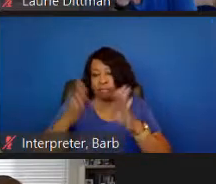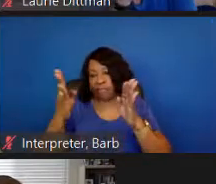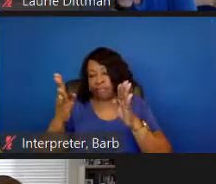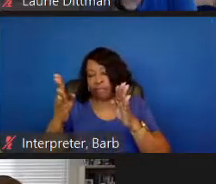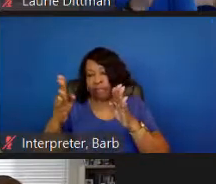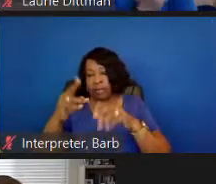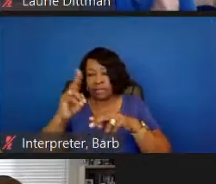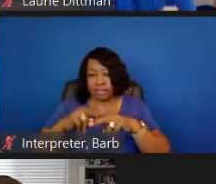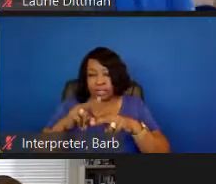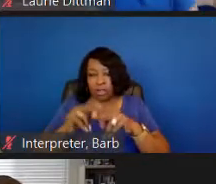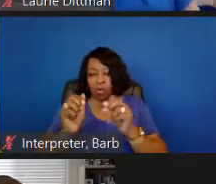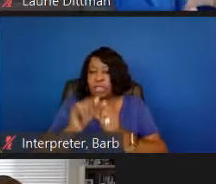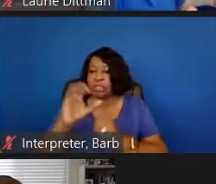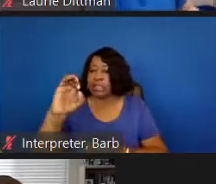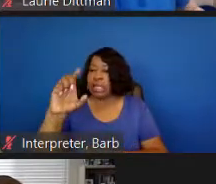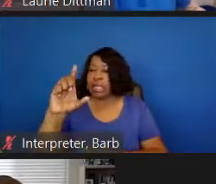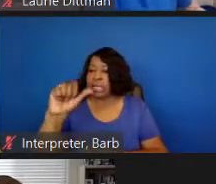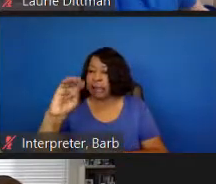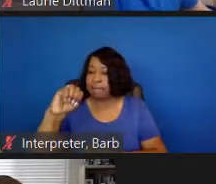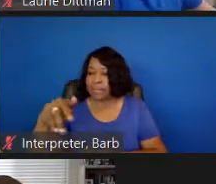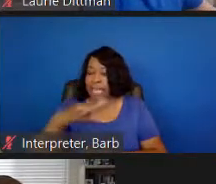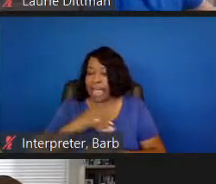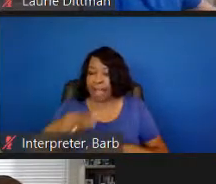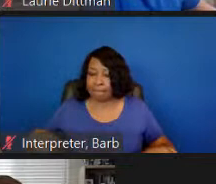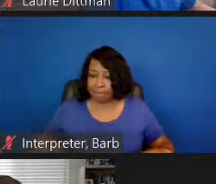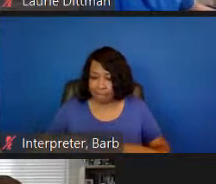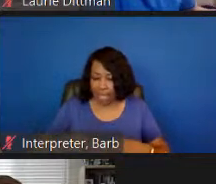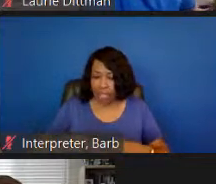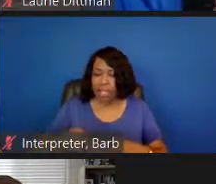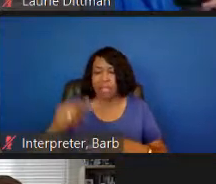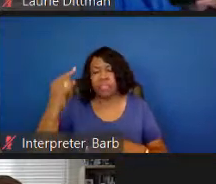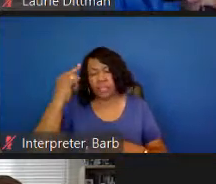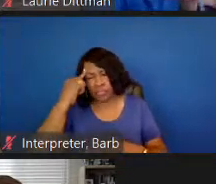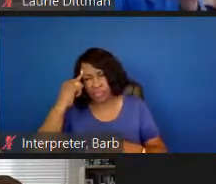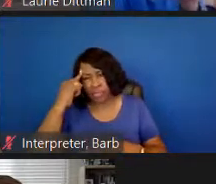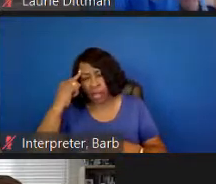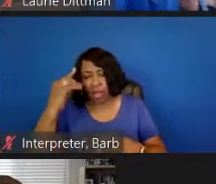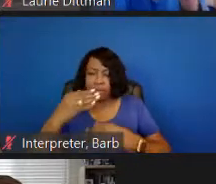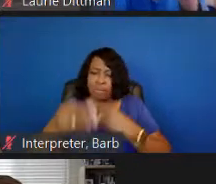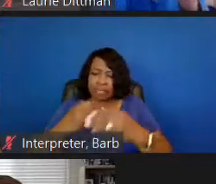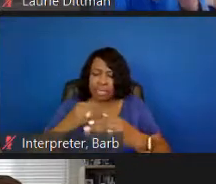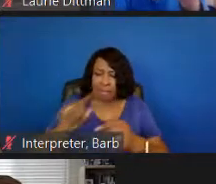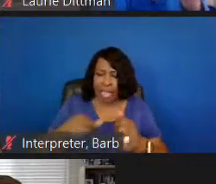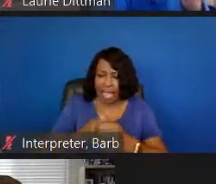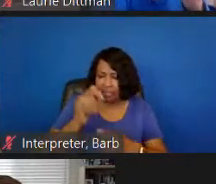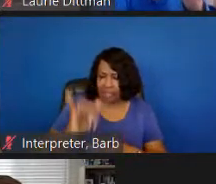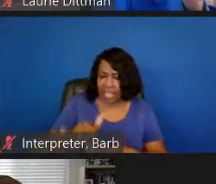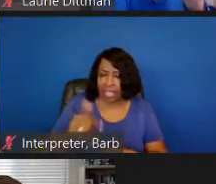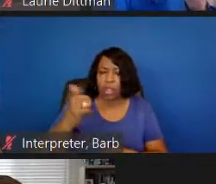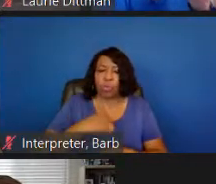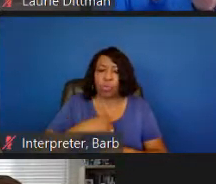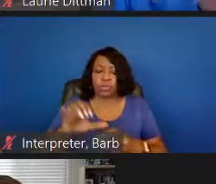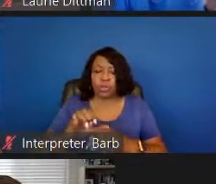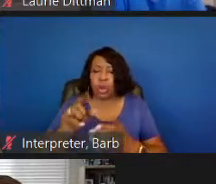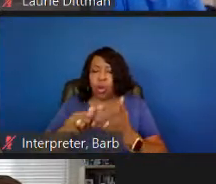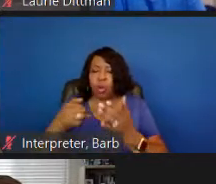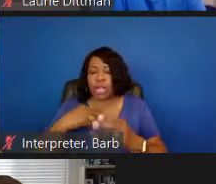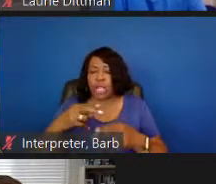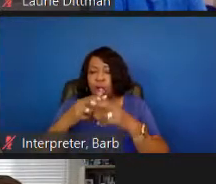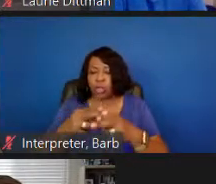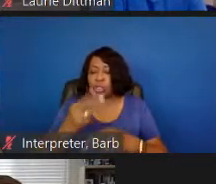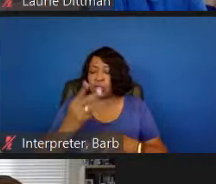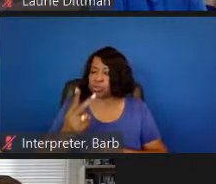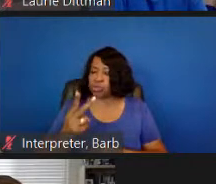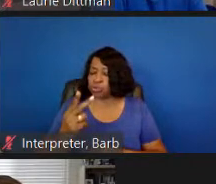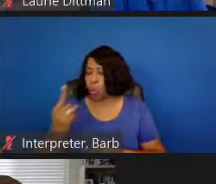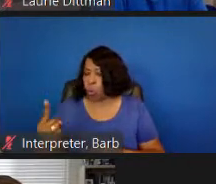there also. The thought process behind that is we're doing what we call a 2-1 seat